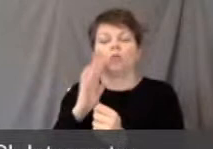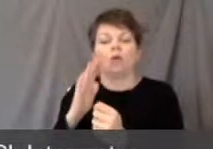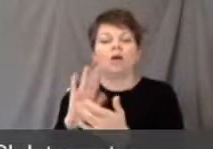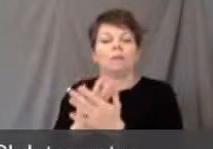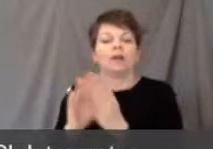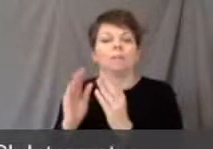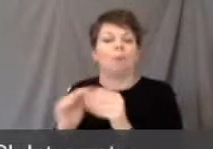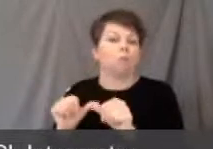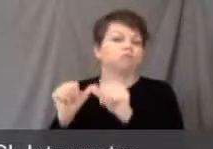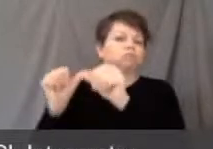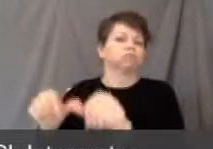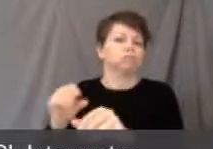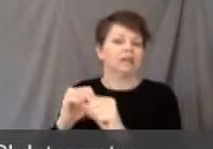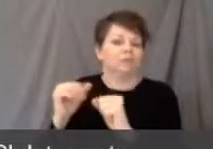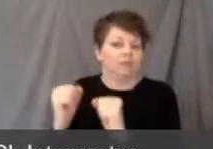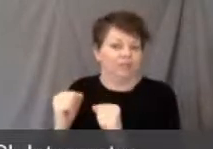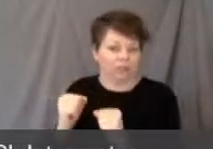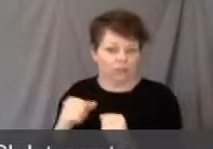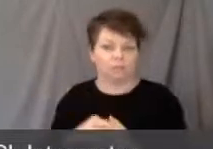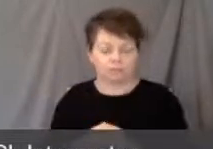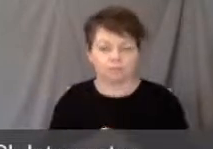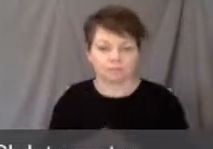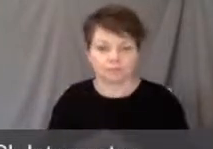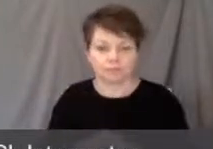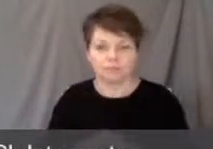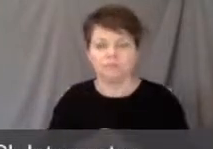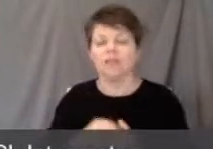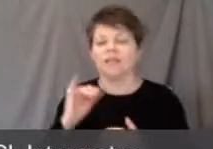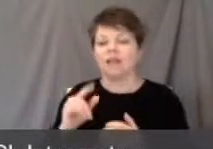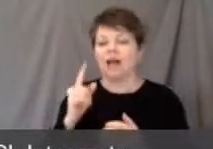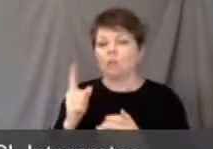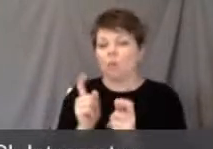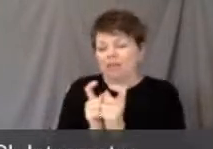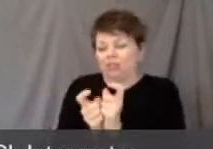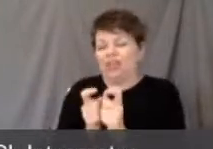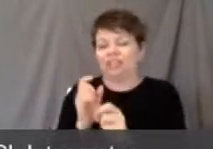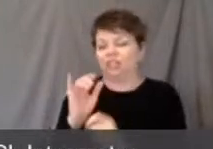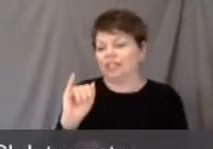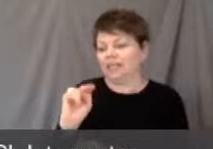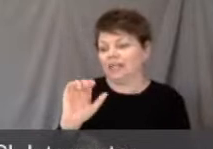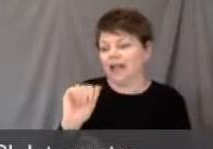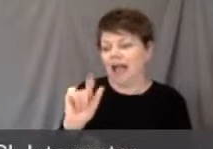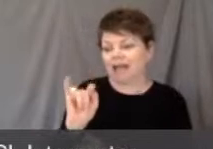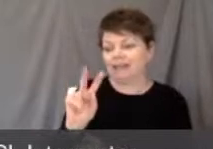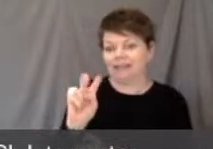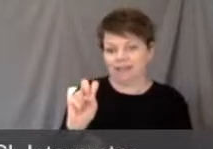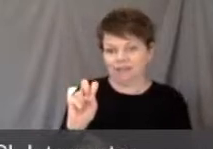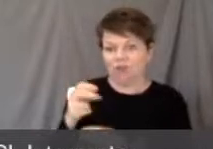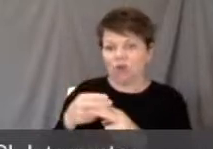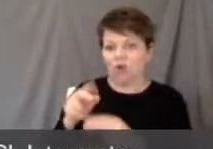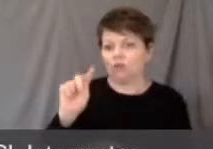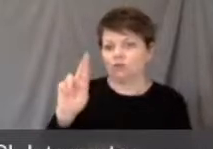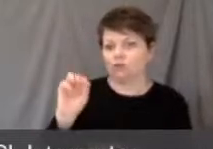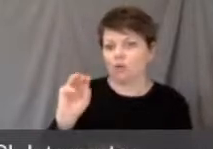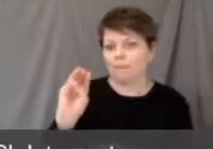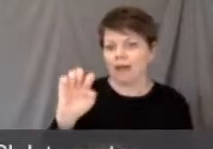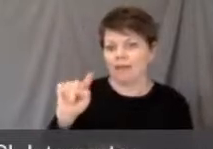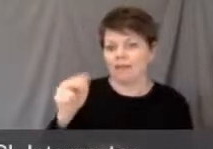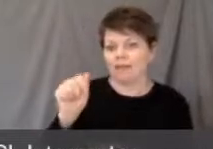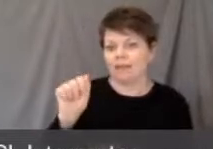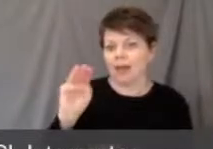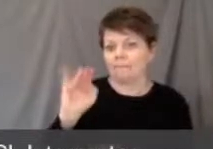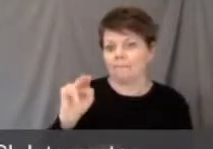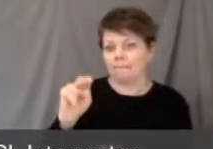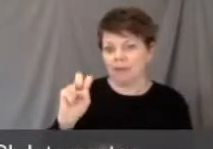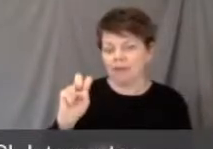stable. And this one change in the inactive ingredient, trimethoprim, is an ingredient that's actually already approved